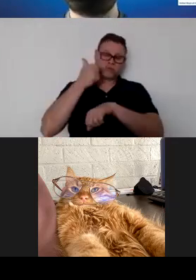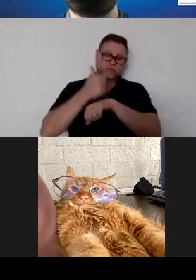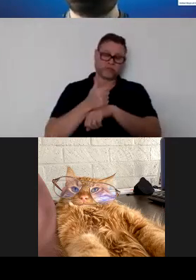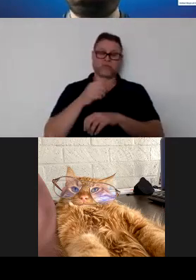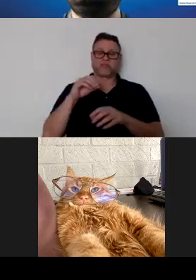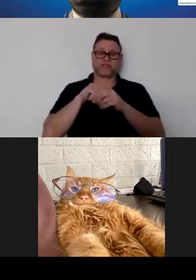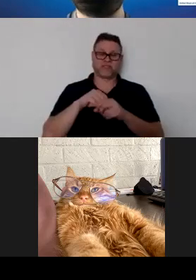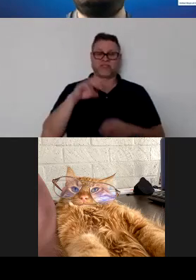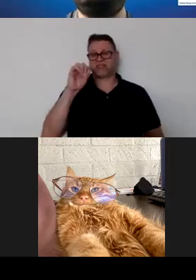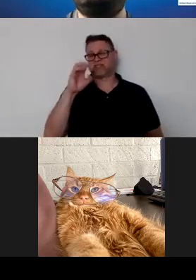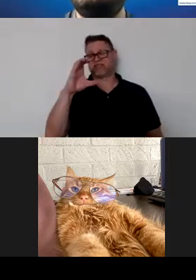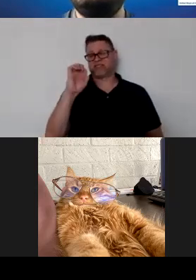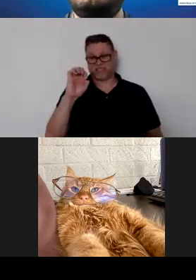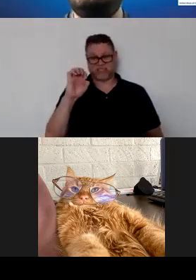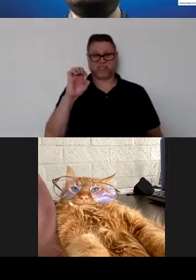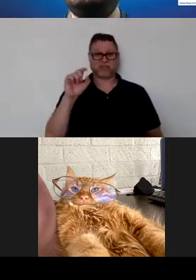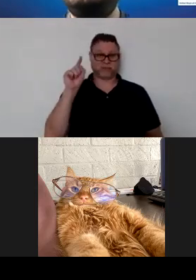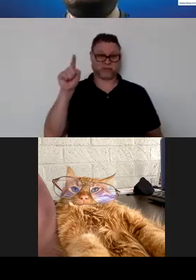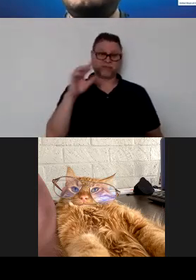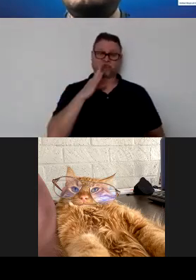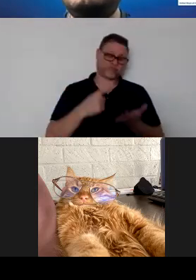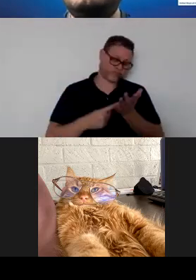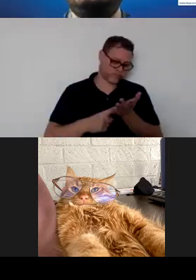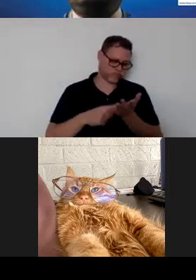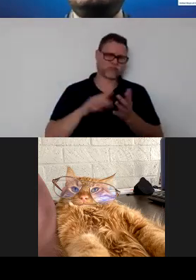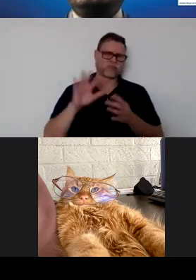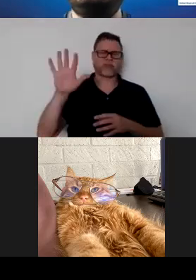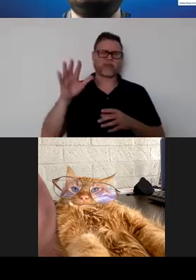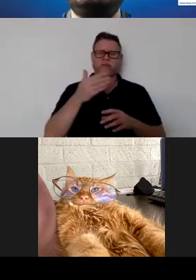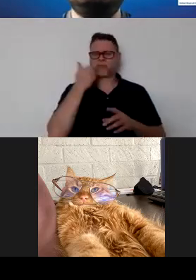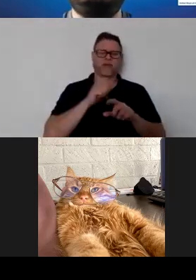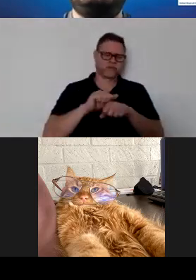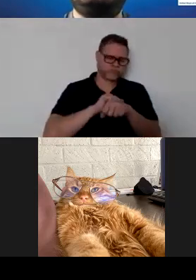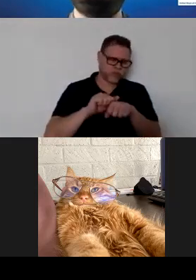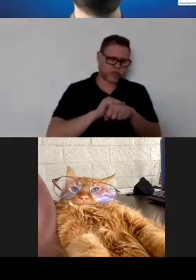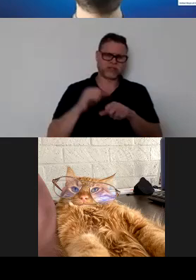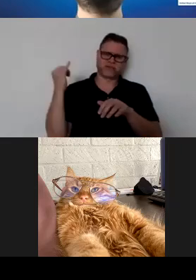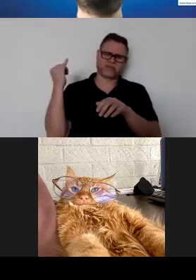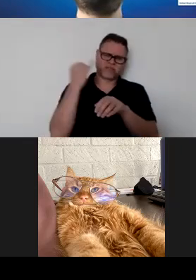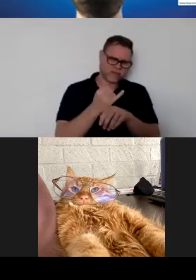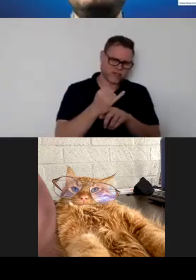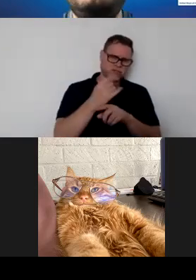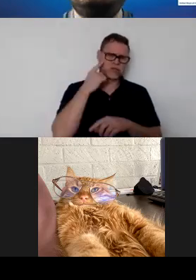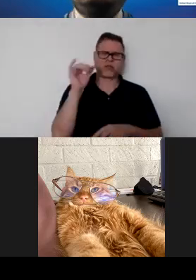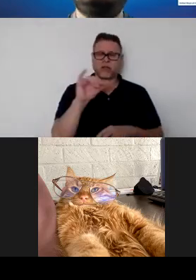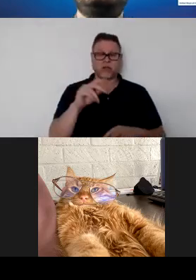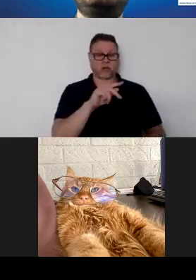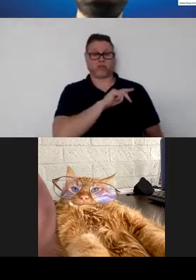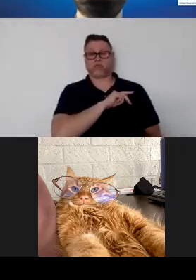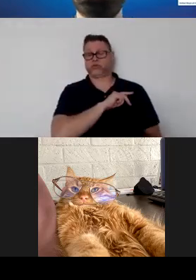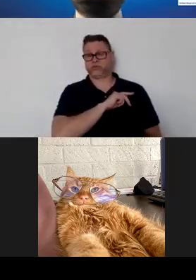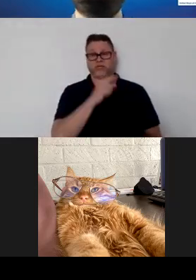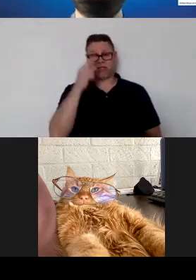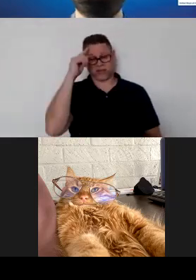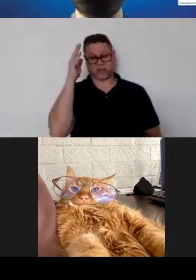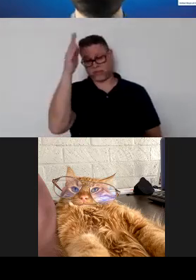the ECA space to talk about what some of those practices and interventions are going to look like, right? I think personally, I think